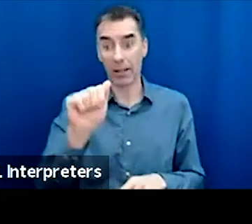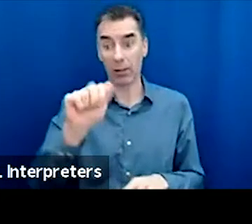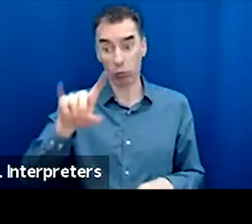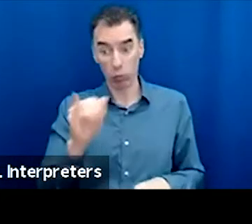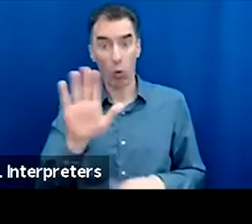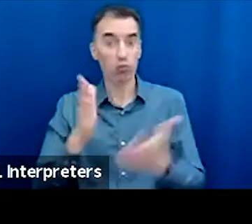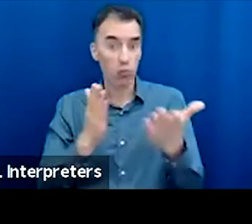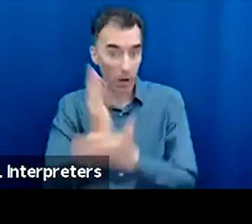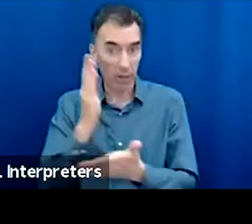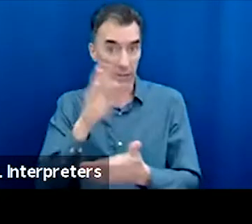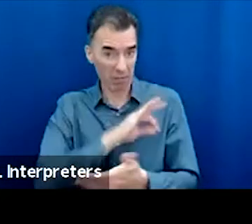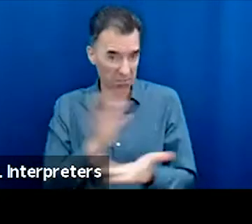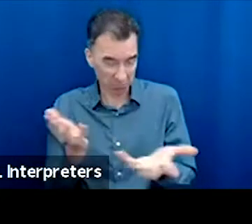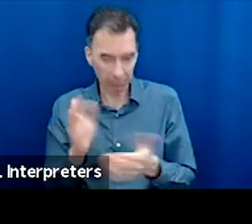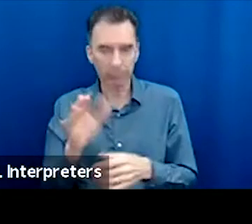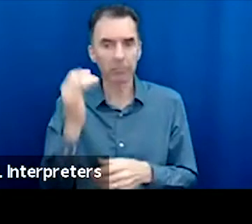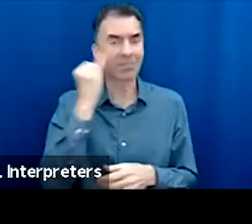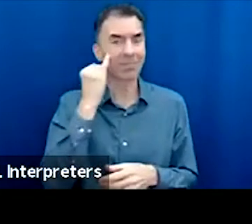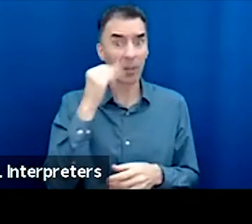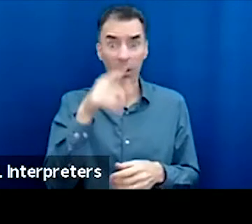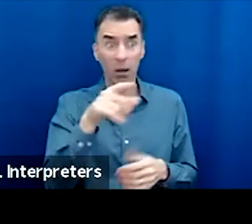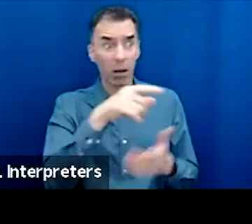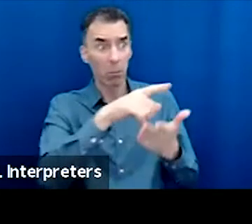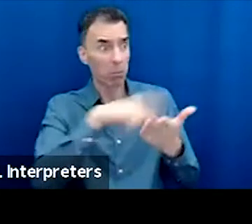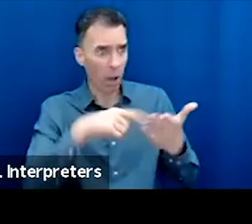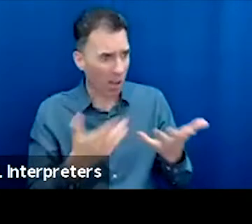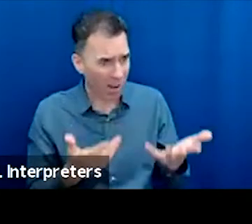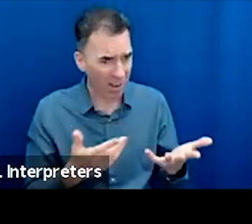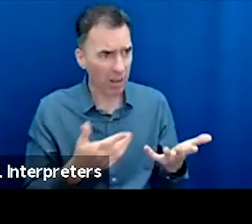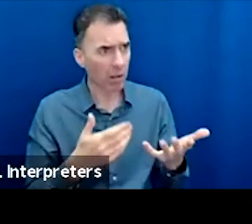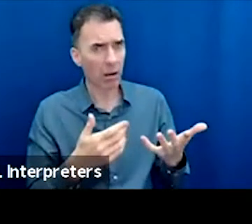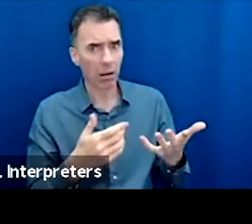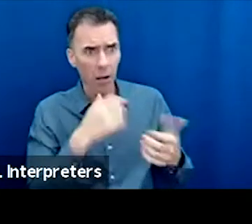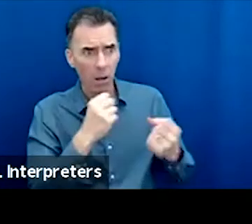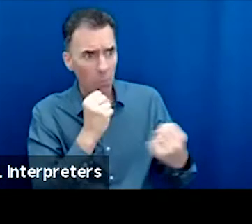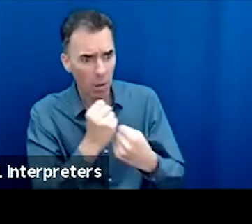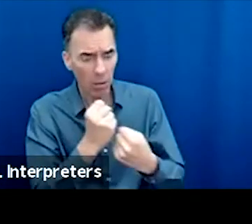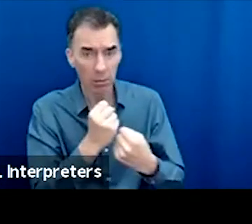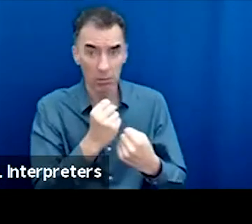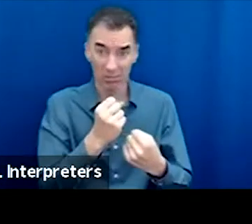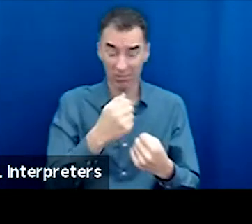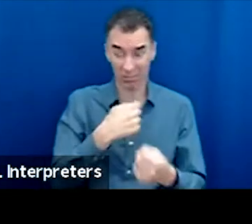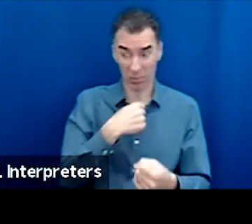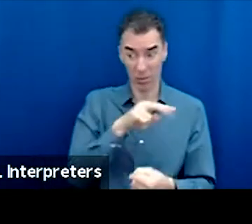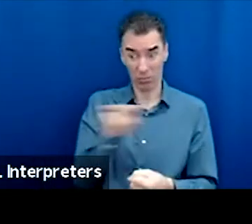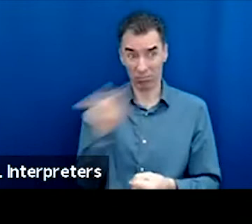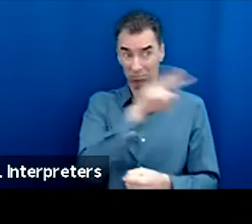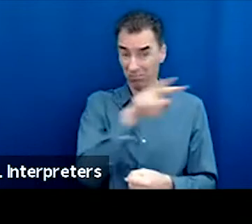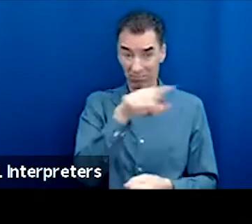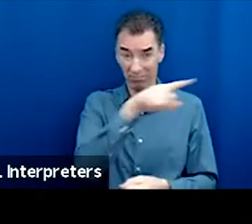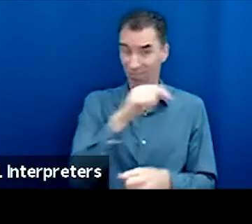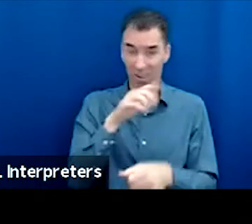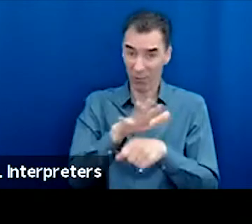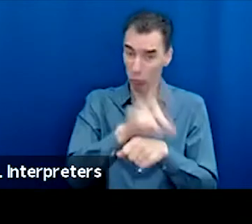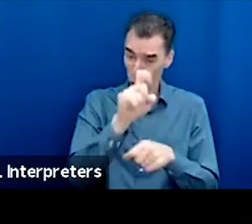benefits. If you're not properly compensated and you're not properly cared for, and we don't think you are, right? There's a long way to go toward